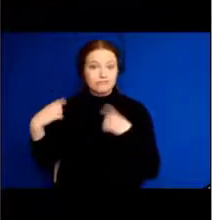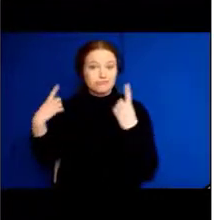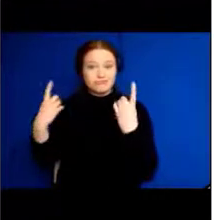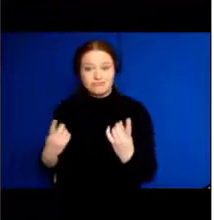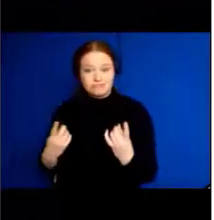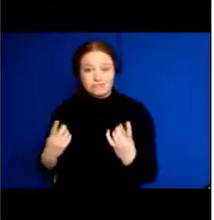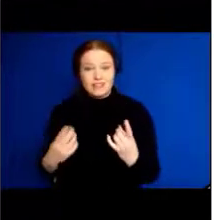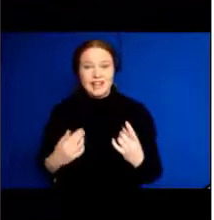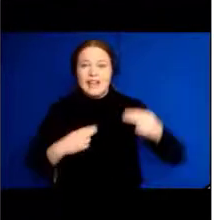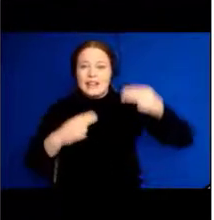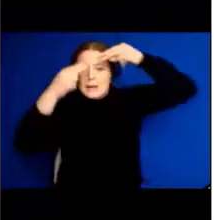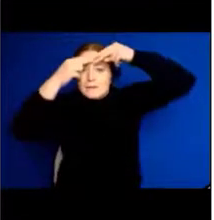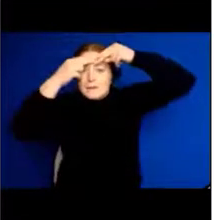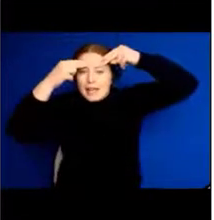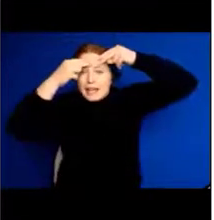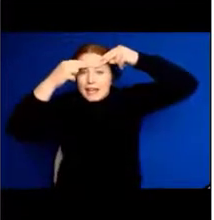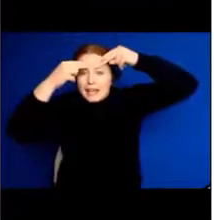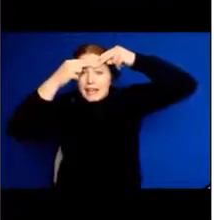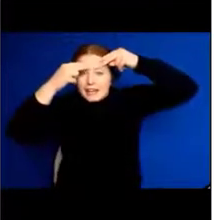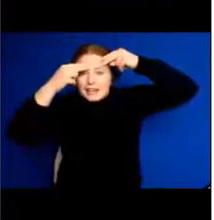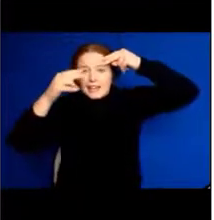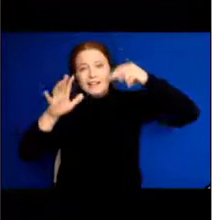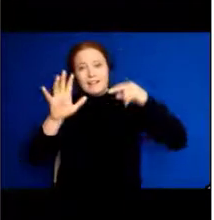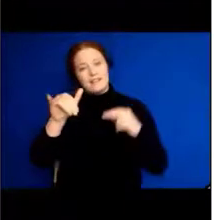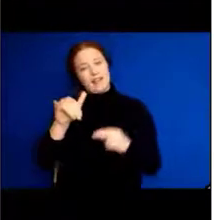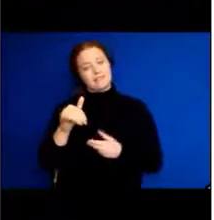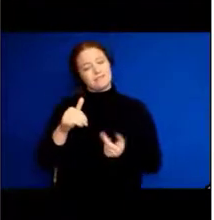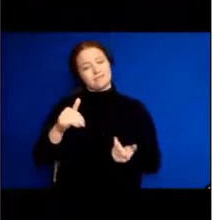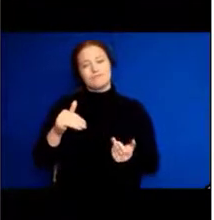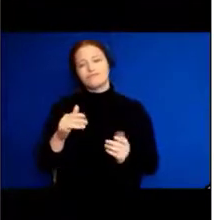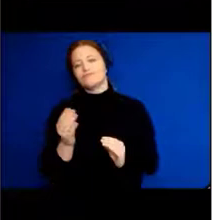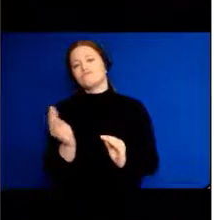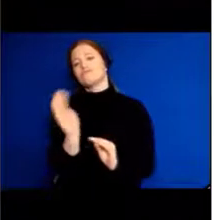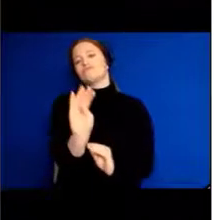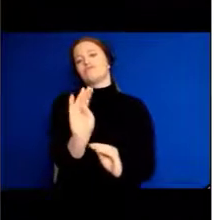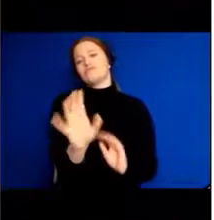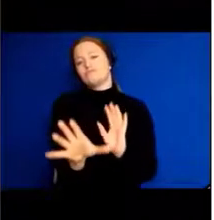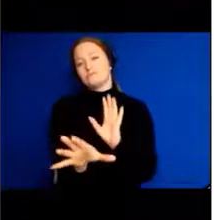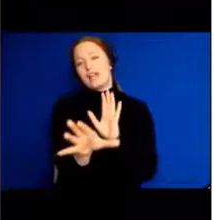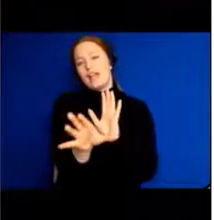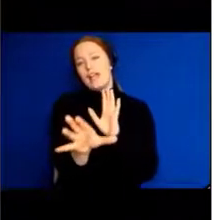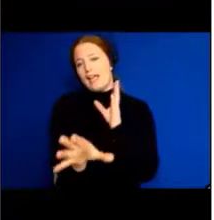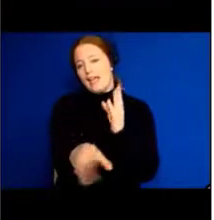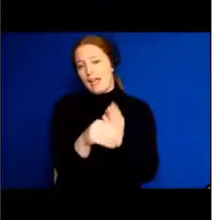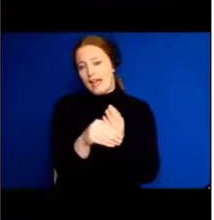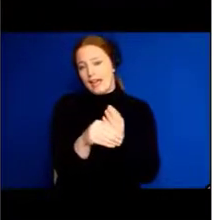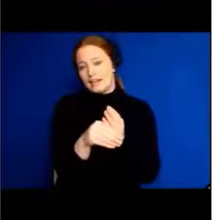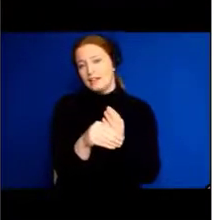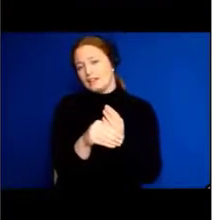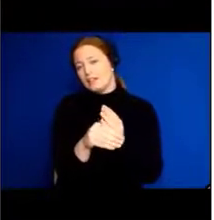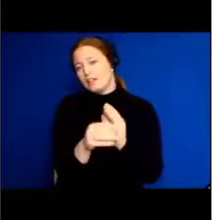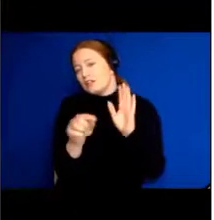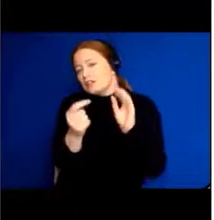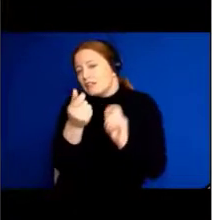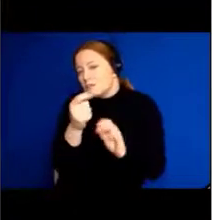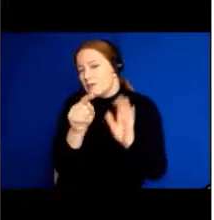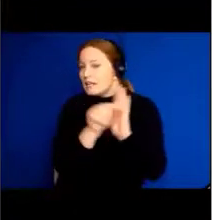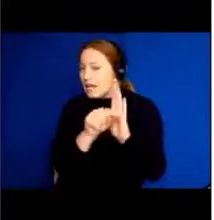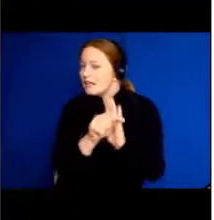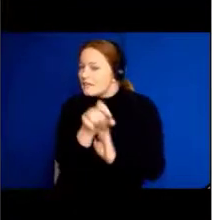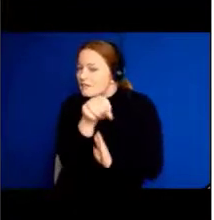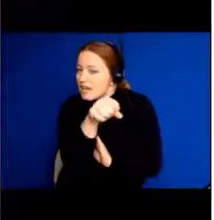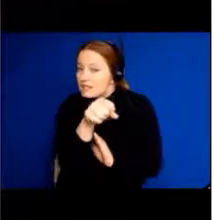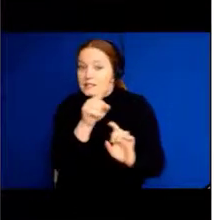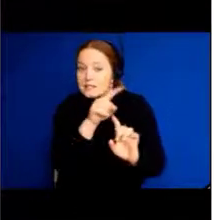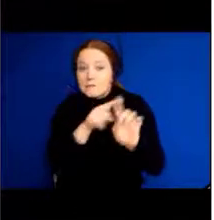was a nice little touch, but it's not all negative. There's lots of positivity in this piece, and I love